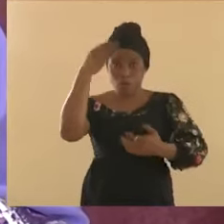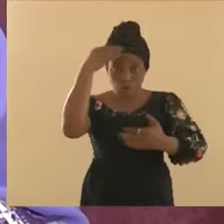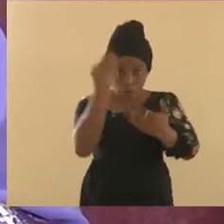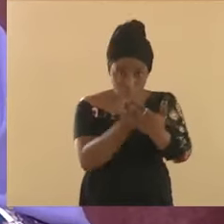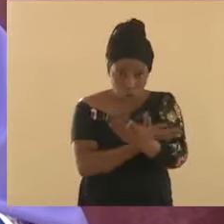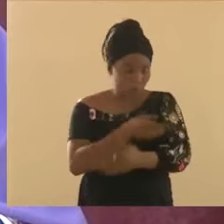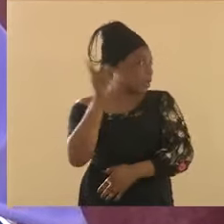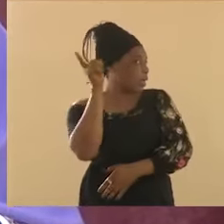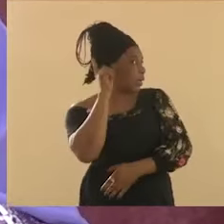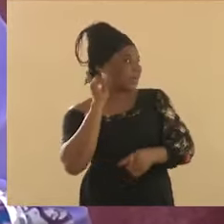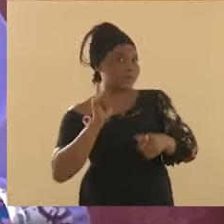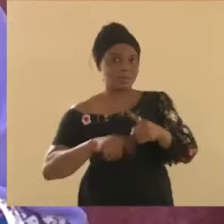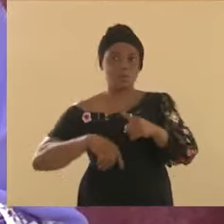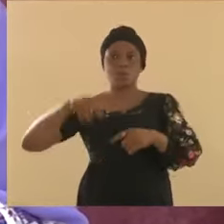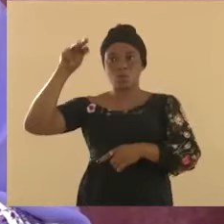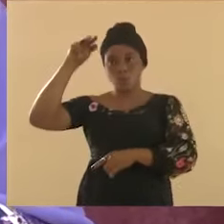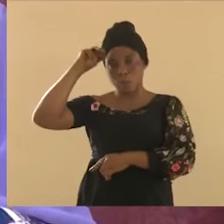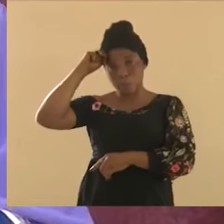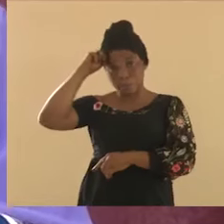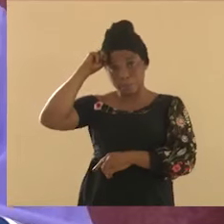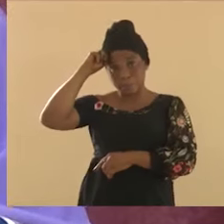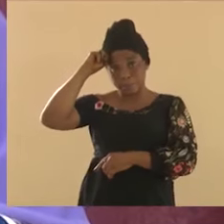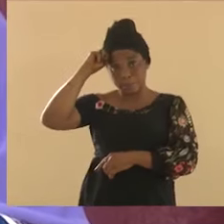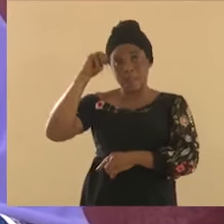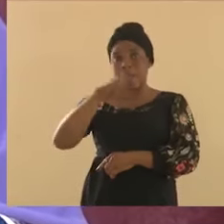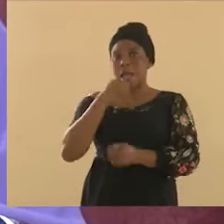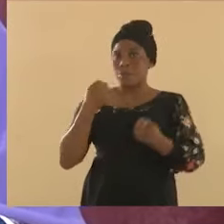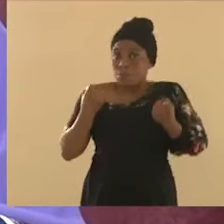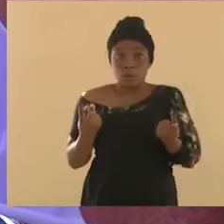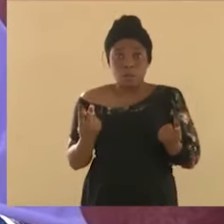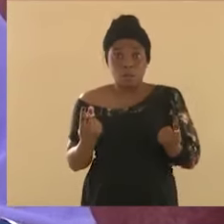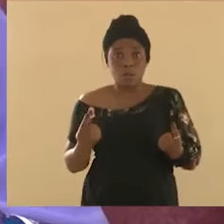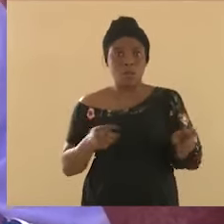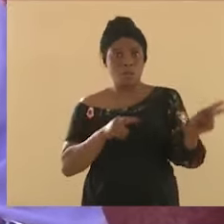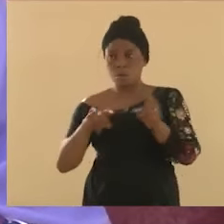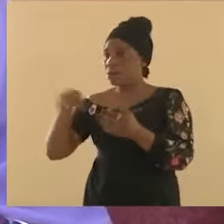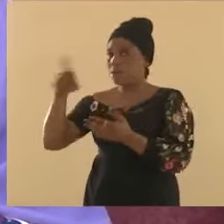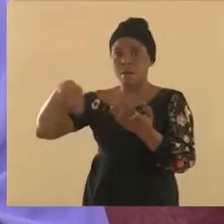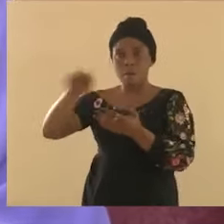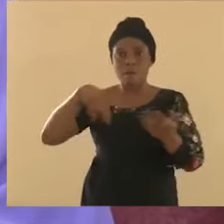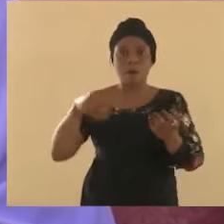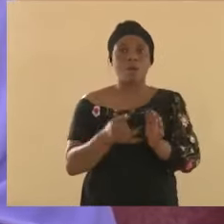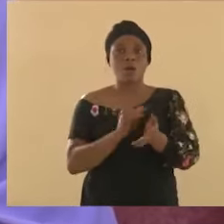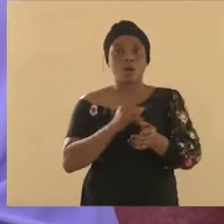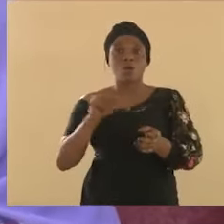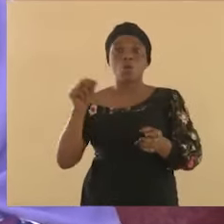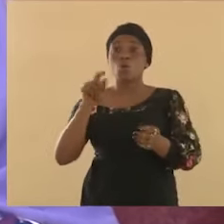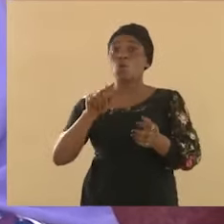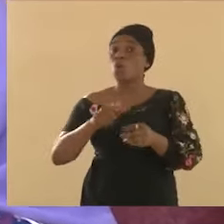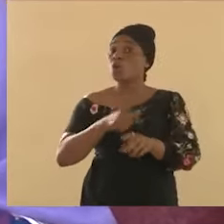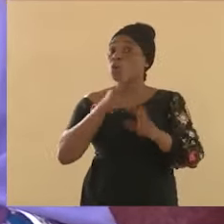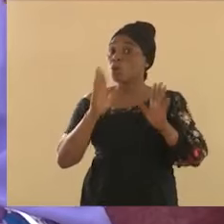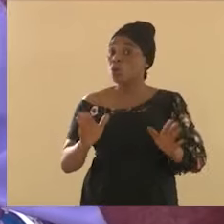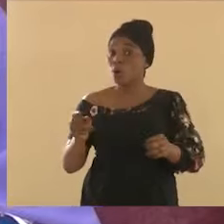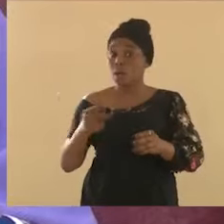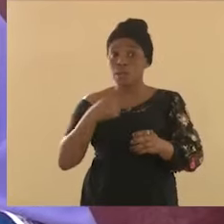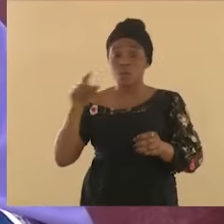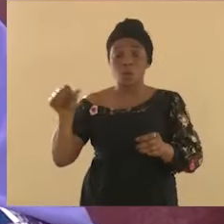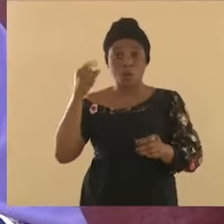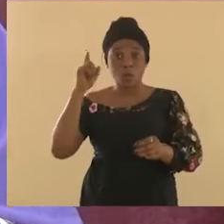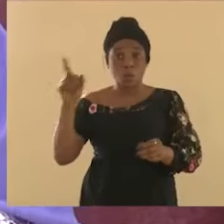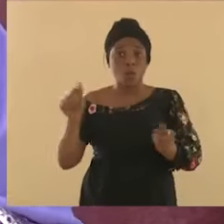my beloved Son, listen to him." And suddenly, looking around, they no longer